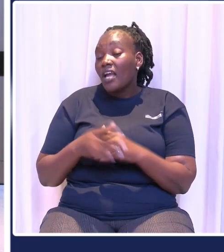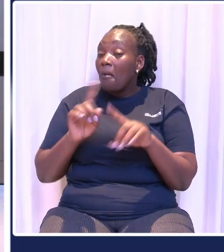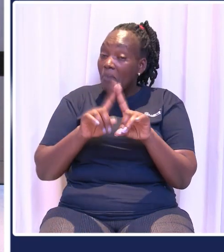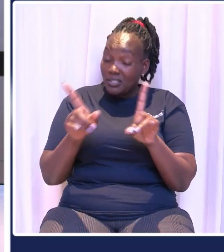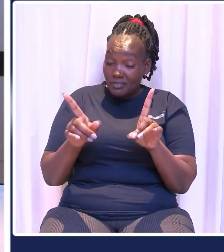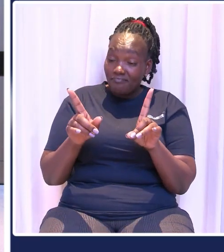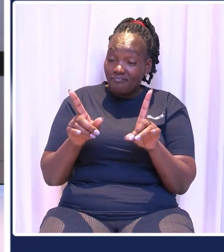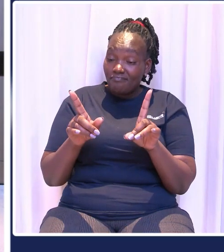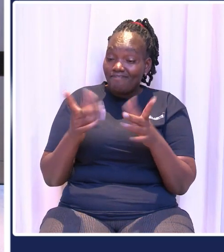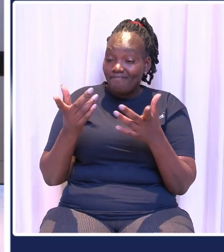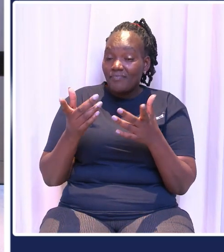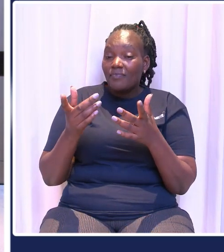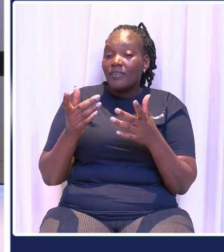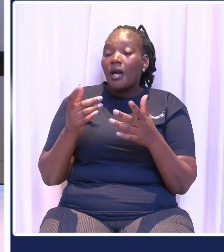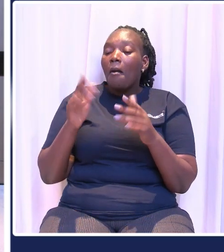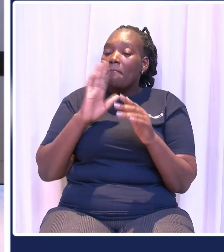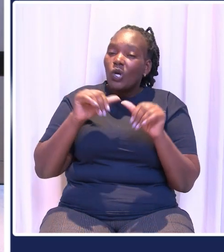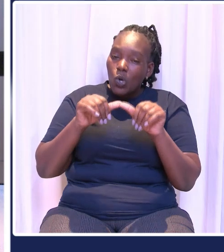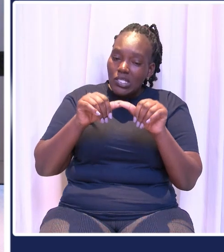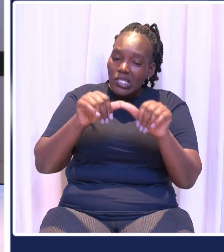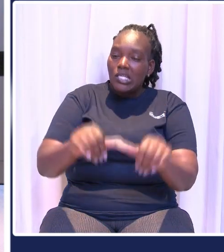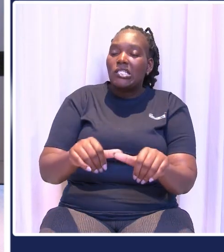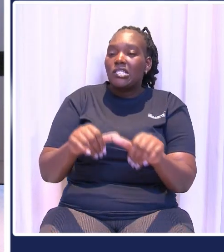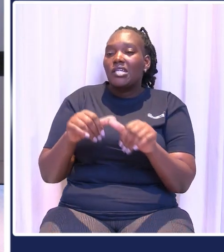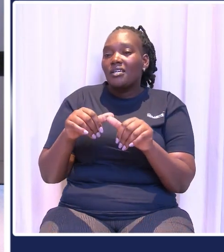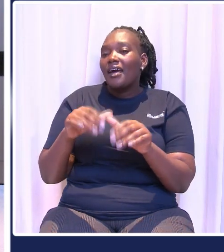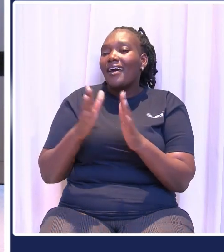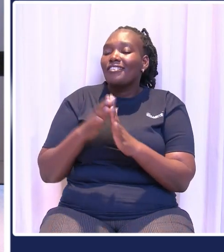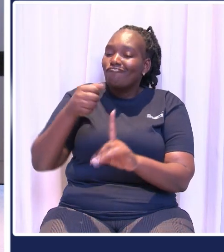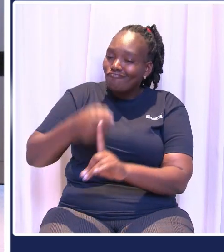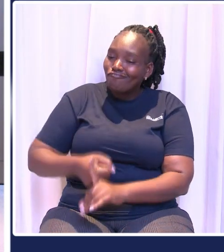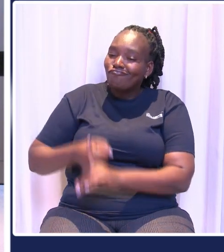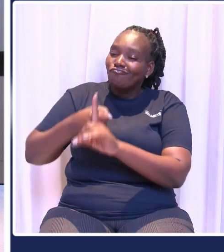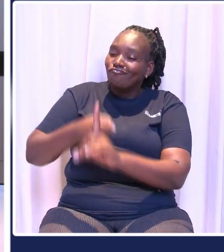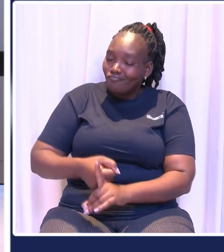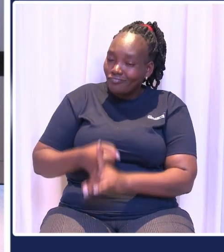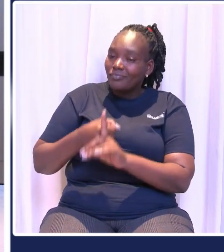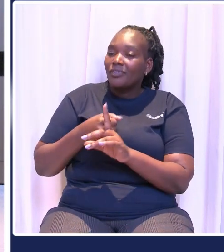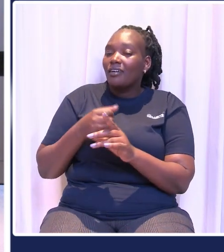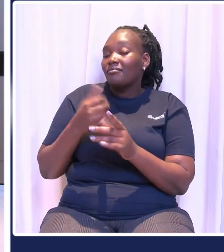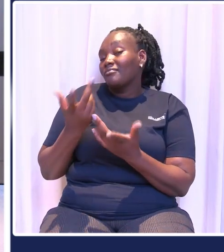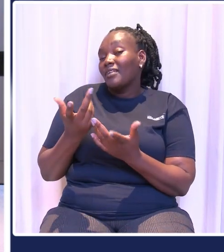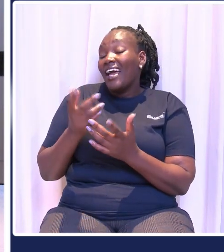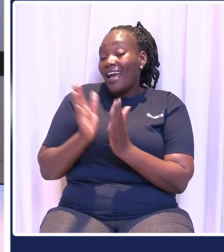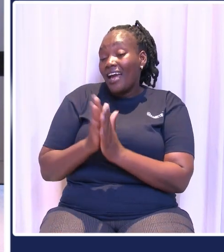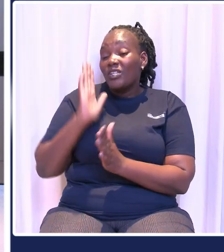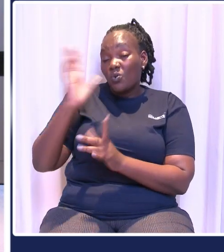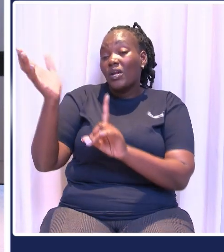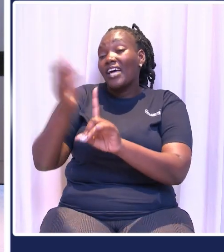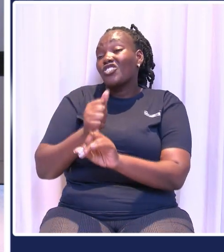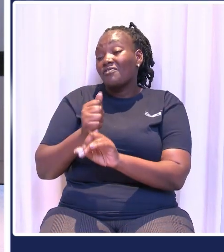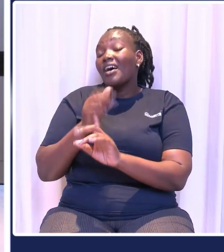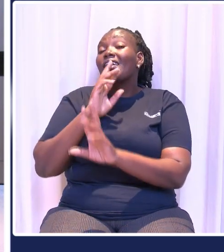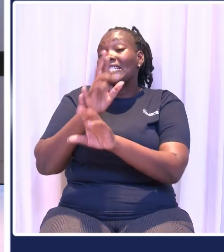But be consistent in your effort and persistent, and you will achieve